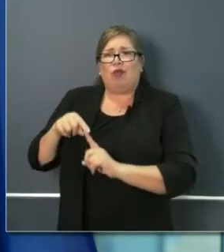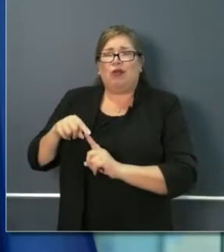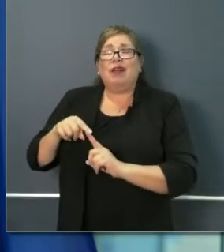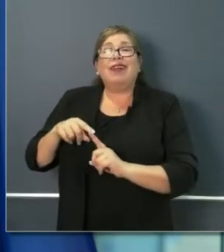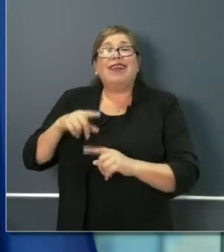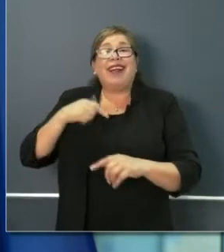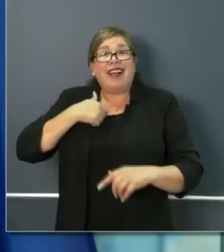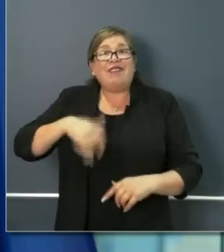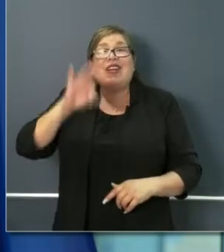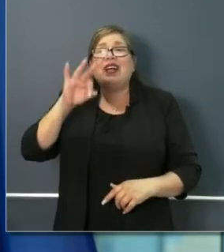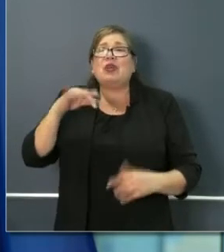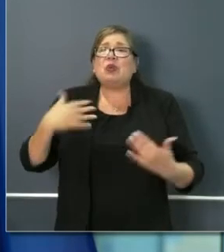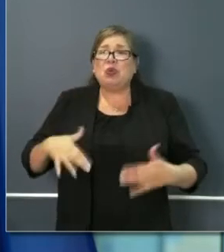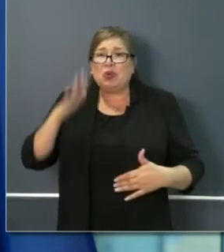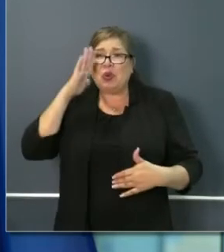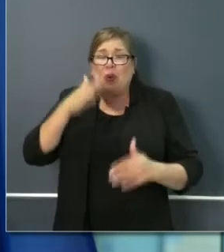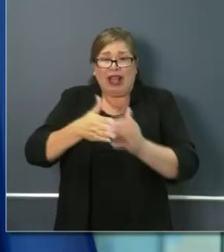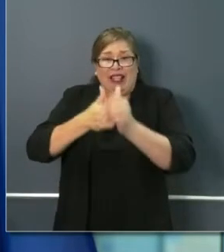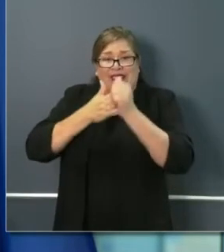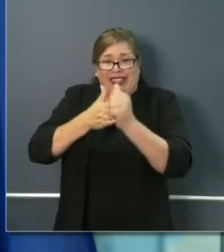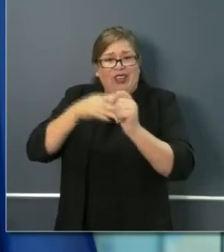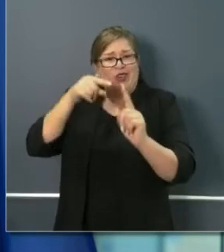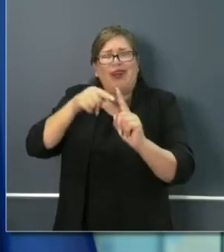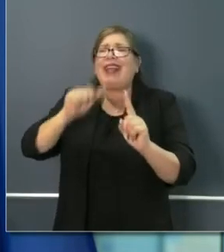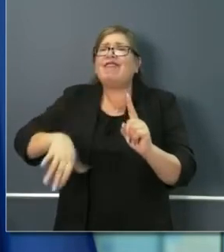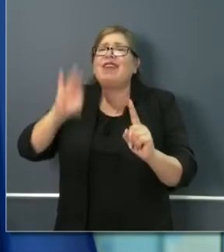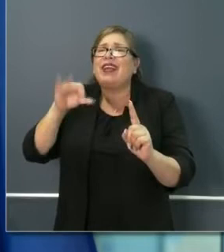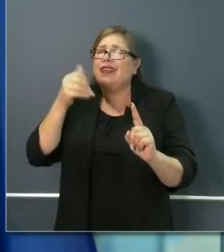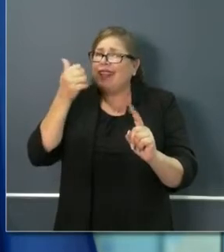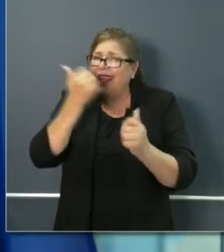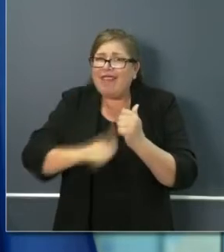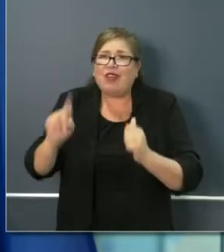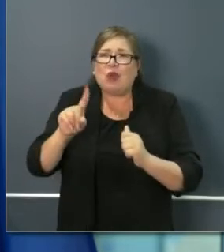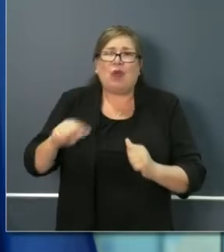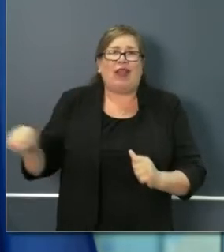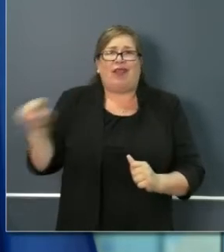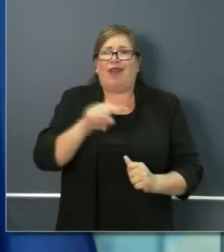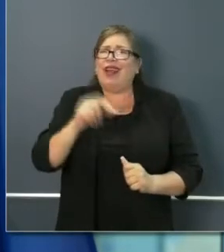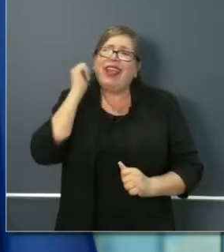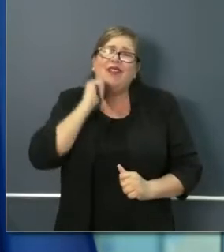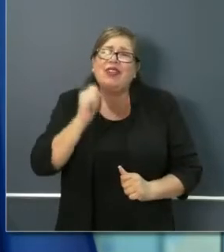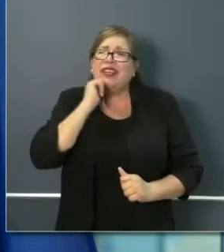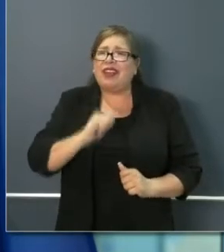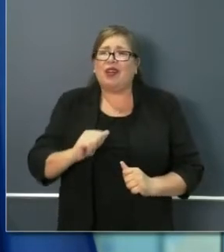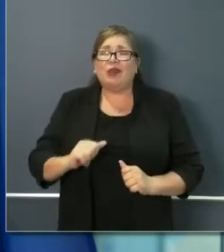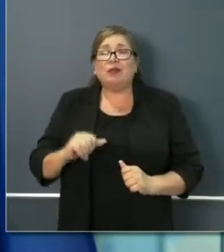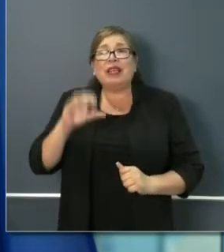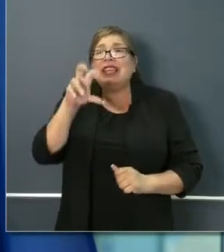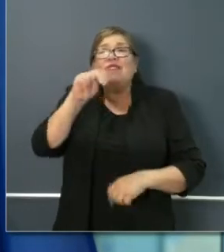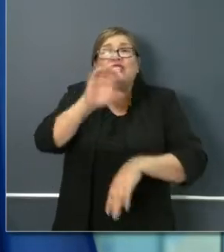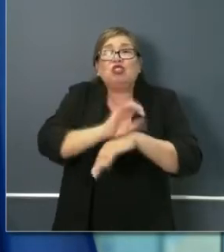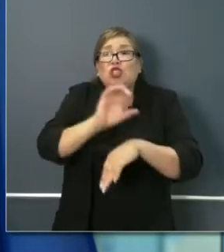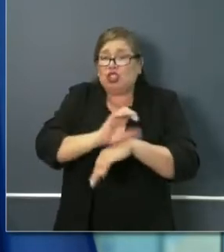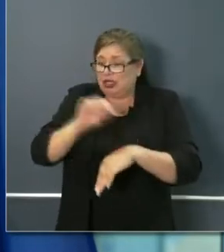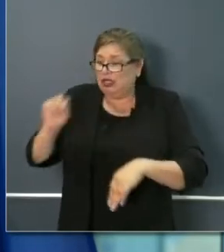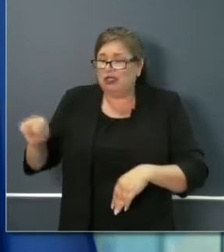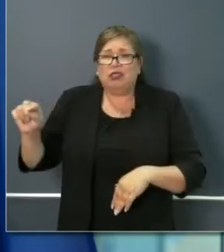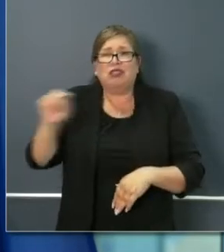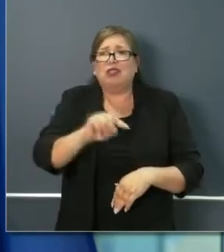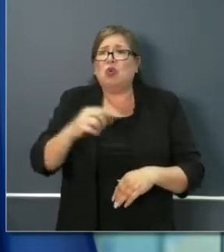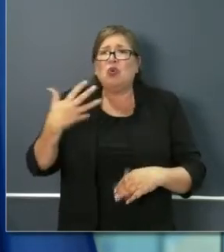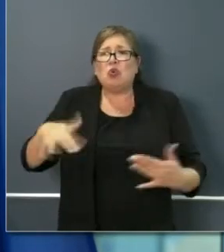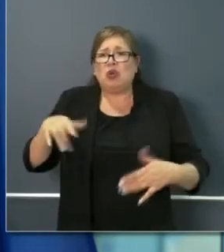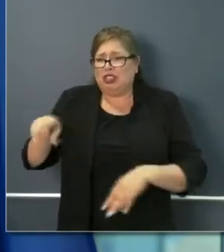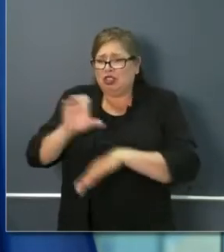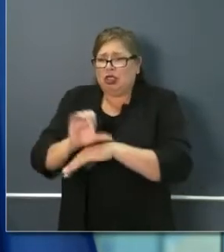everywhere. Individuals every day leading a cause at a church. And by the way, the churches are stepping up to reach out to our